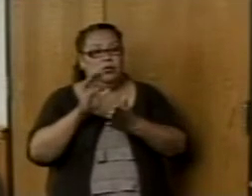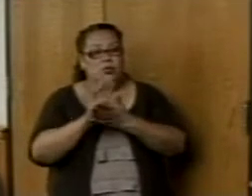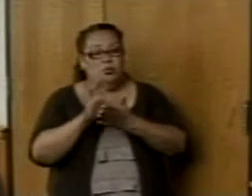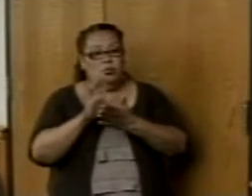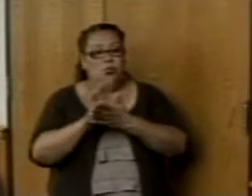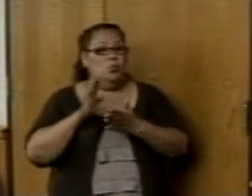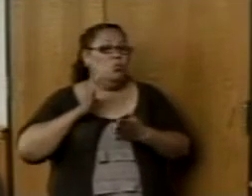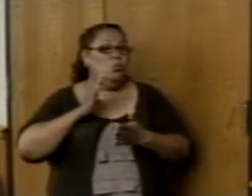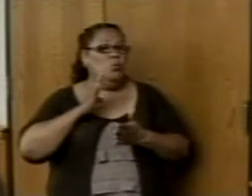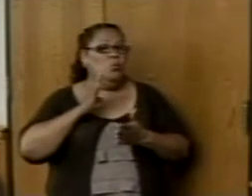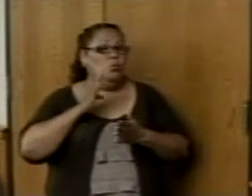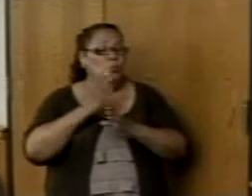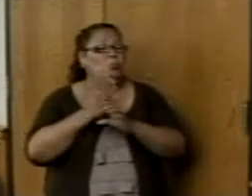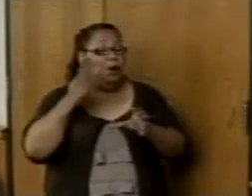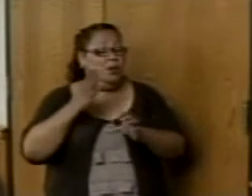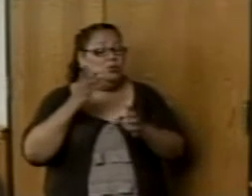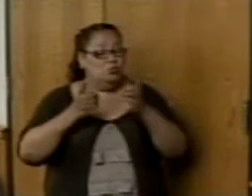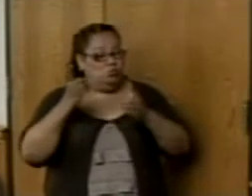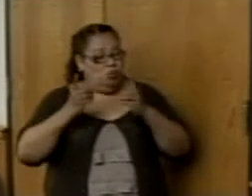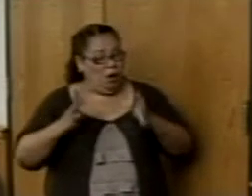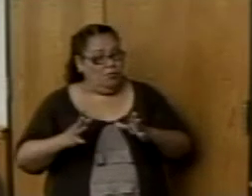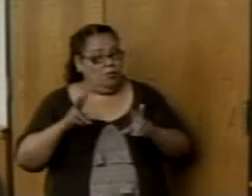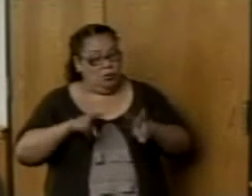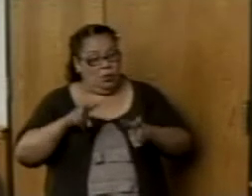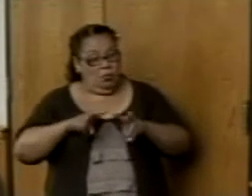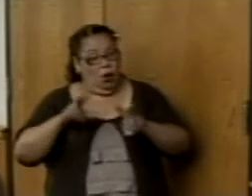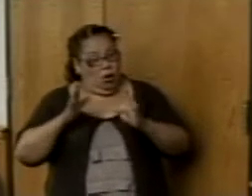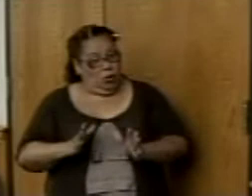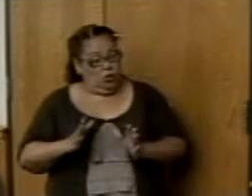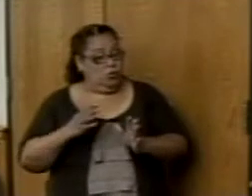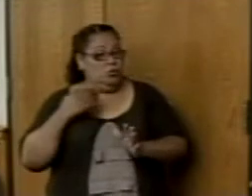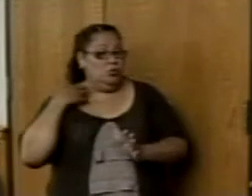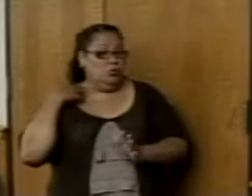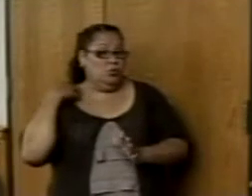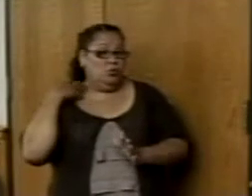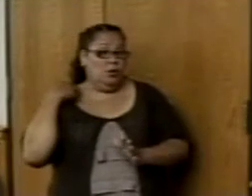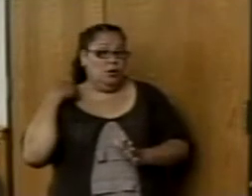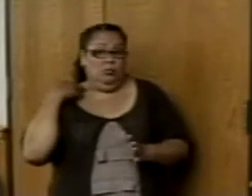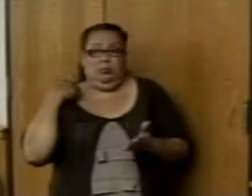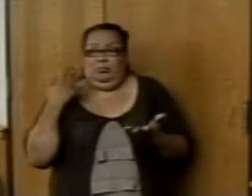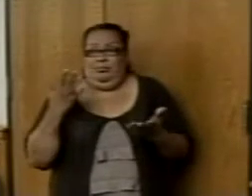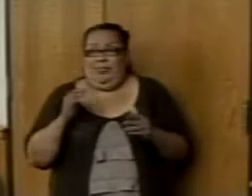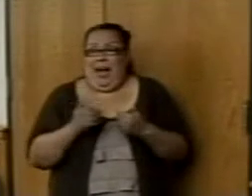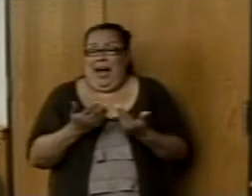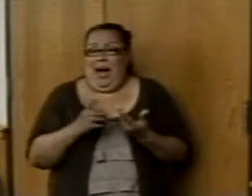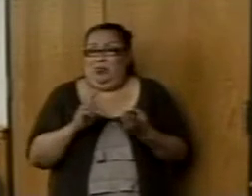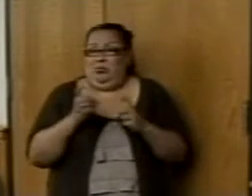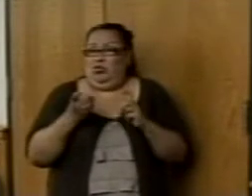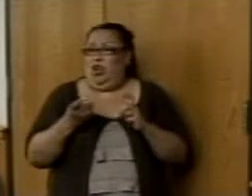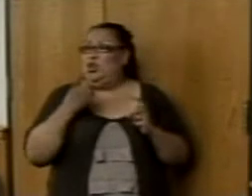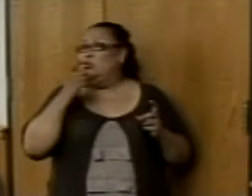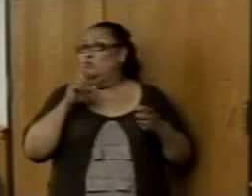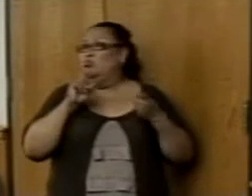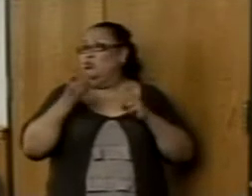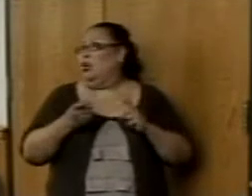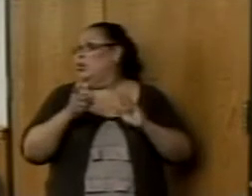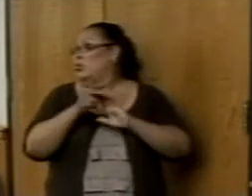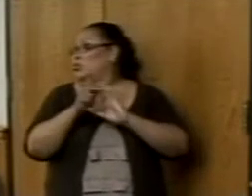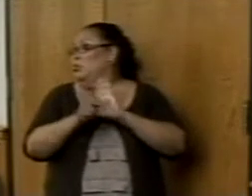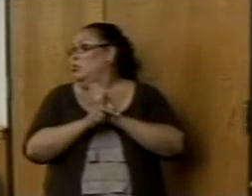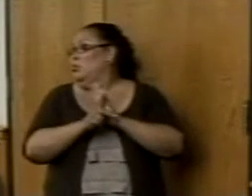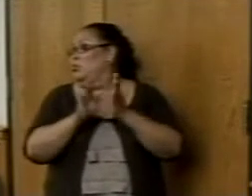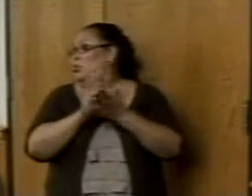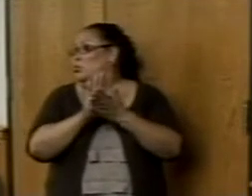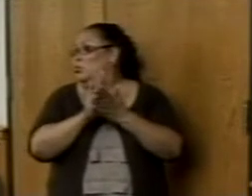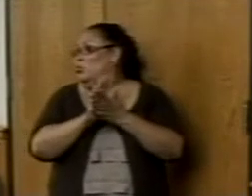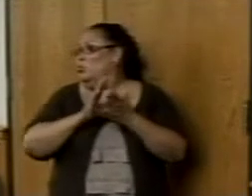and monitors were to be assigned. So my argument is very simple. How did it change? Who changed the policy? Was it the